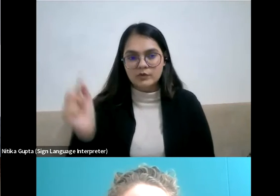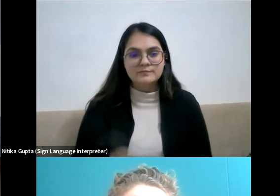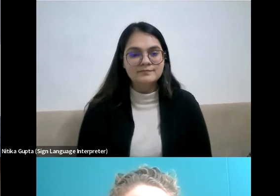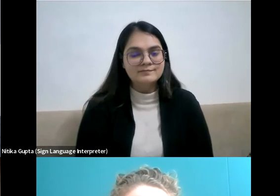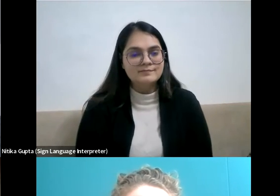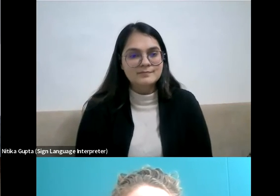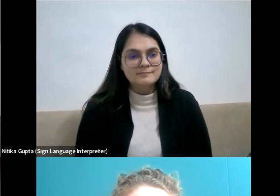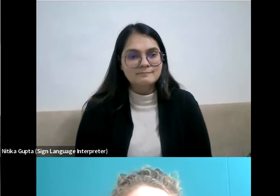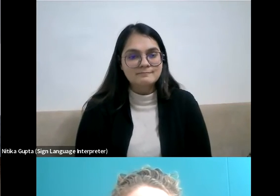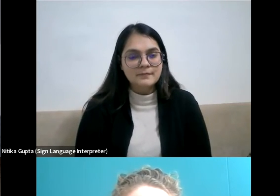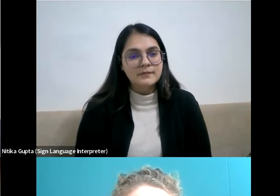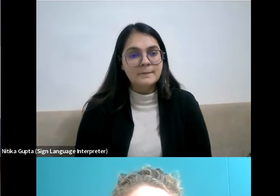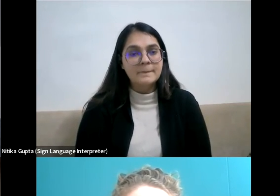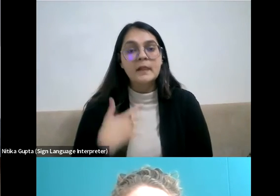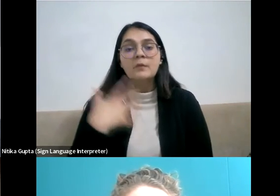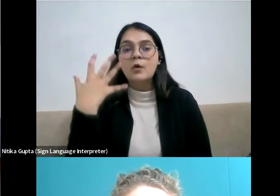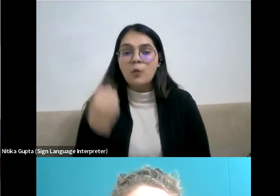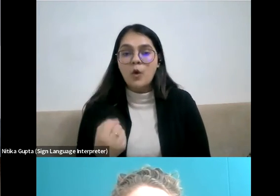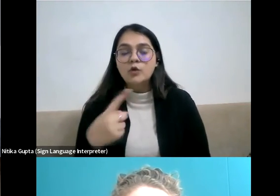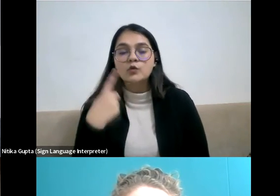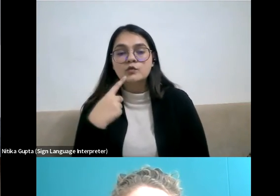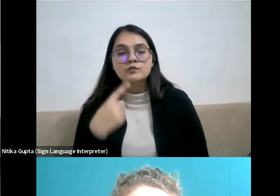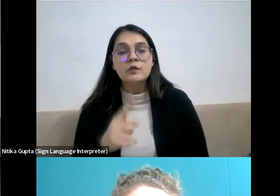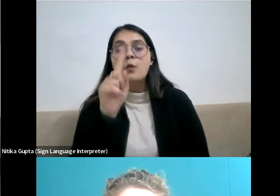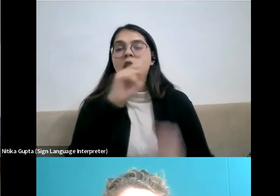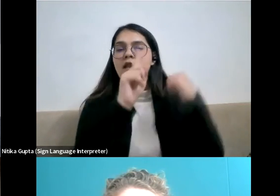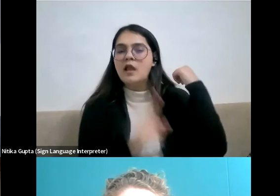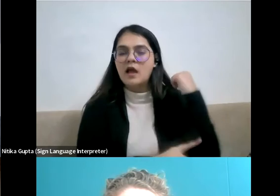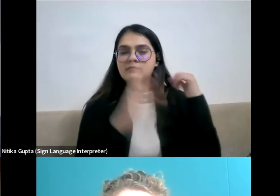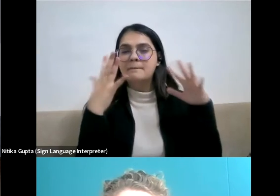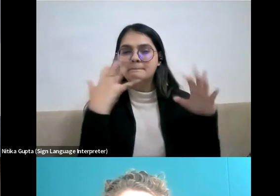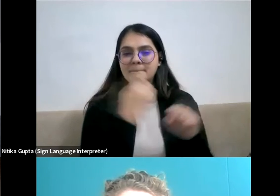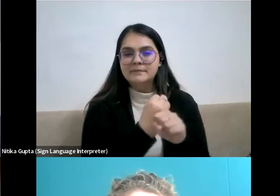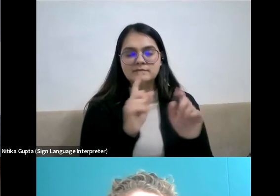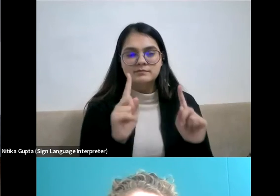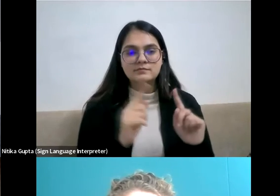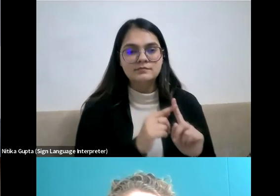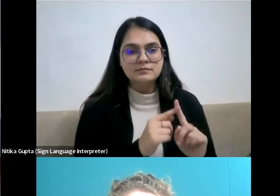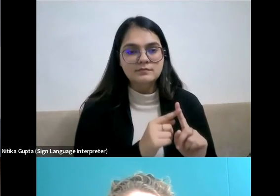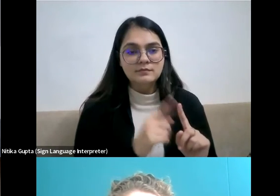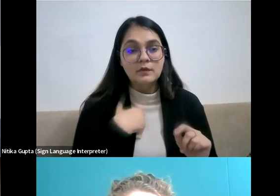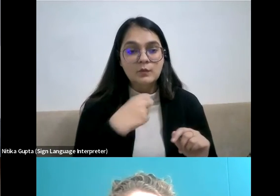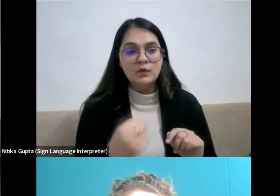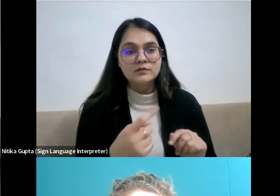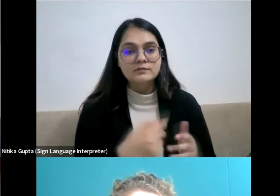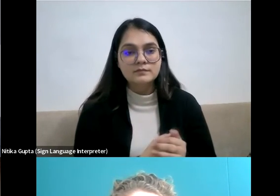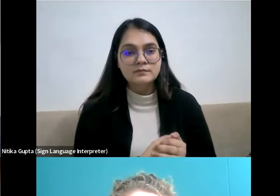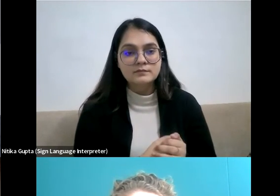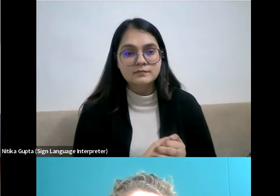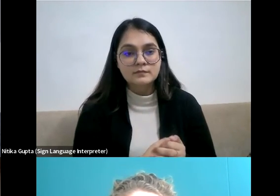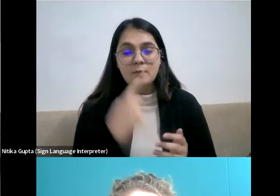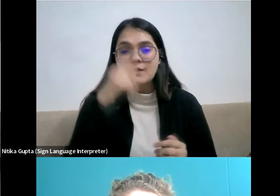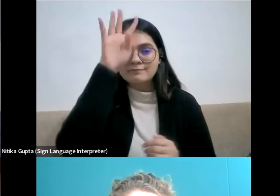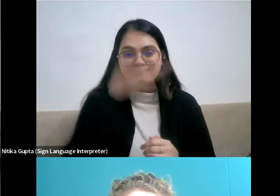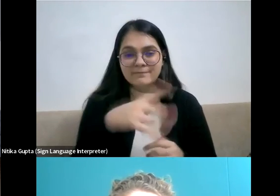points out of the way, I'll now hand it. Yeah, one last thing I'll say before handing it over to Sasha. Just in terms of the format